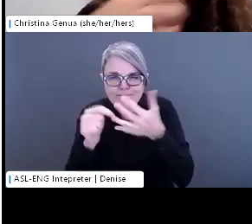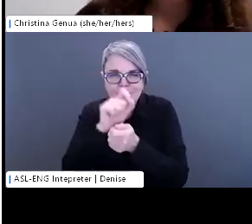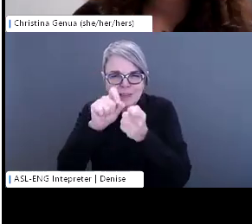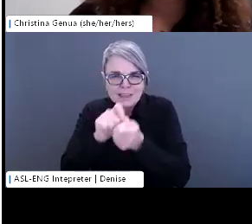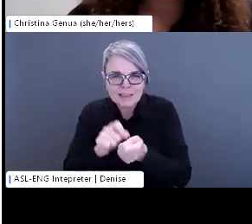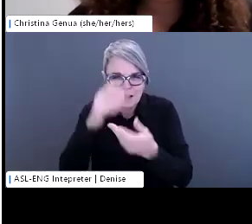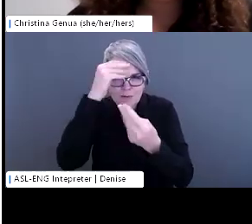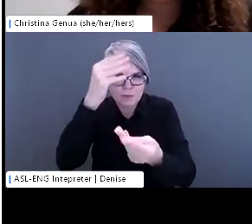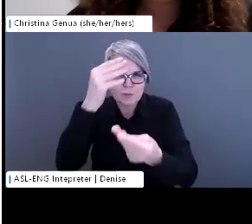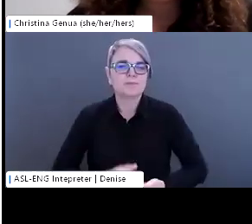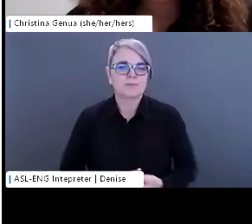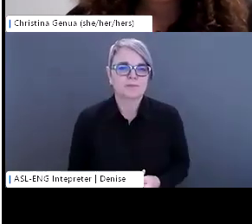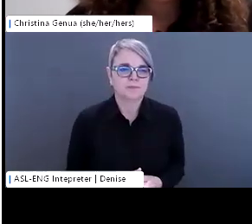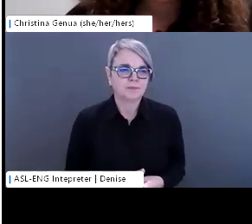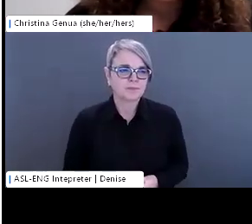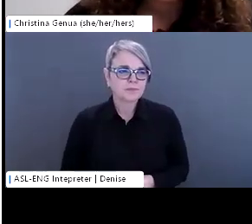Okay.